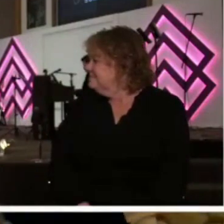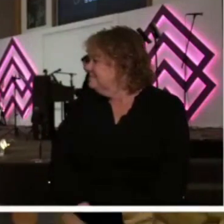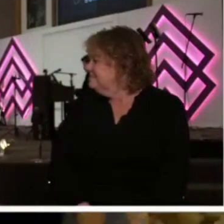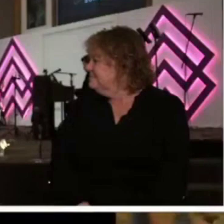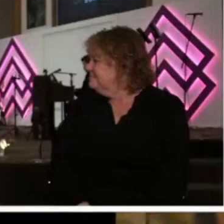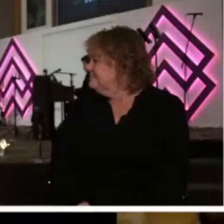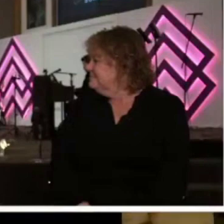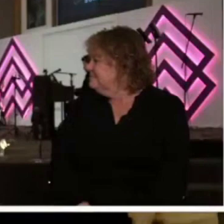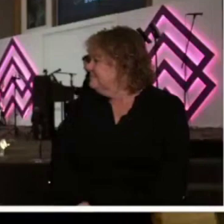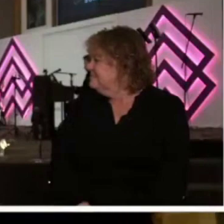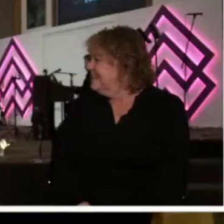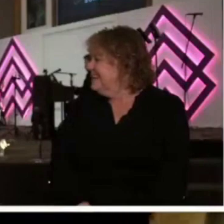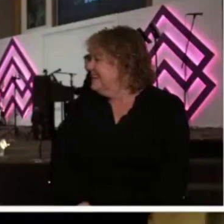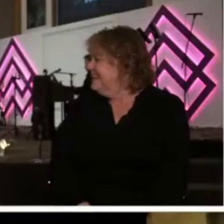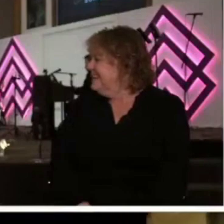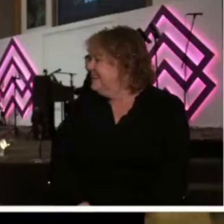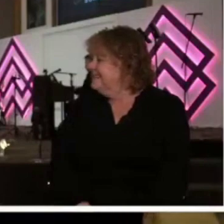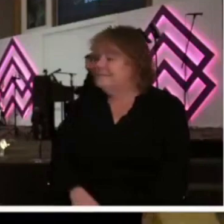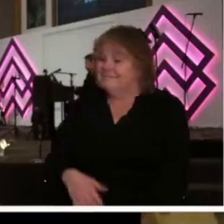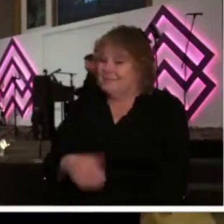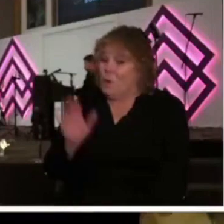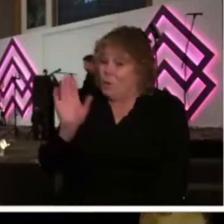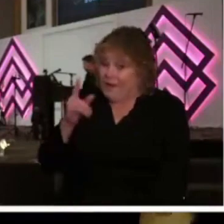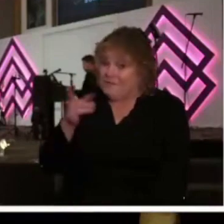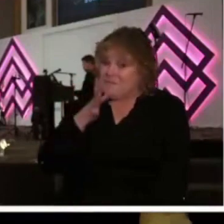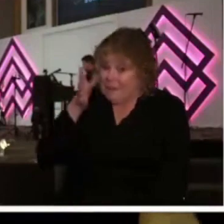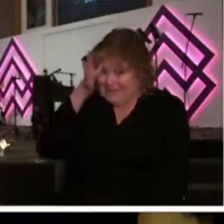Everybody wave at Mom and Dad.